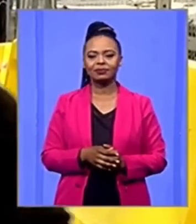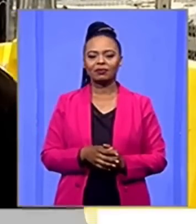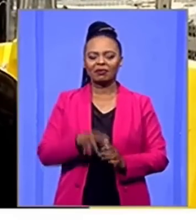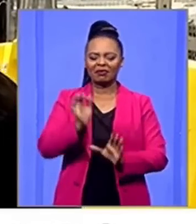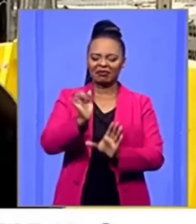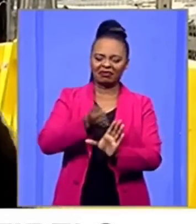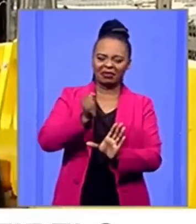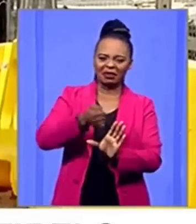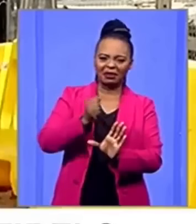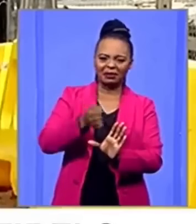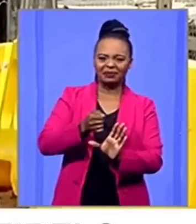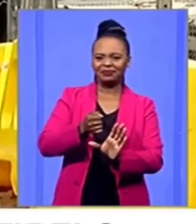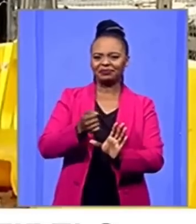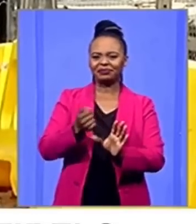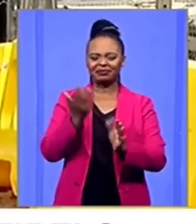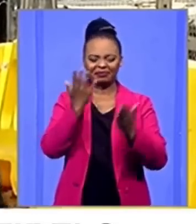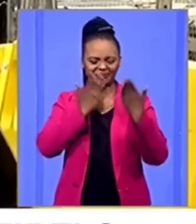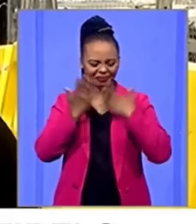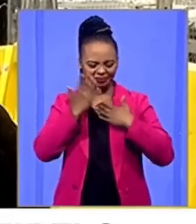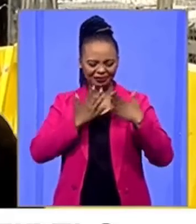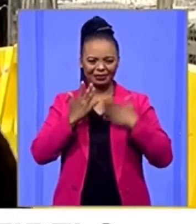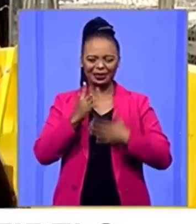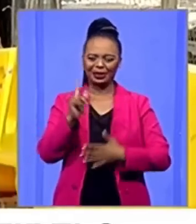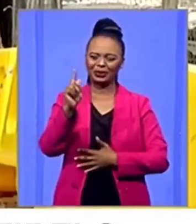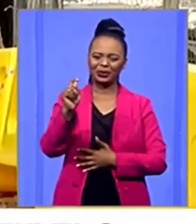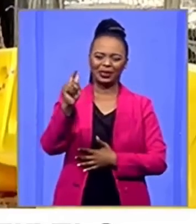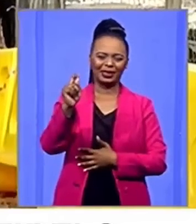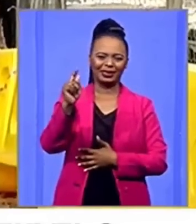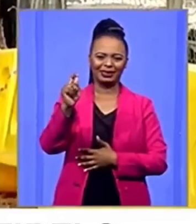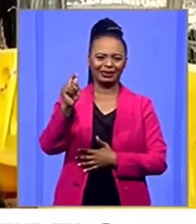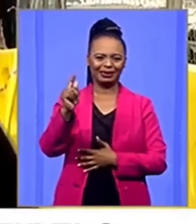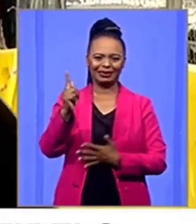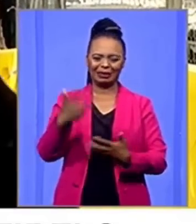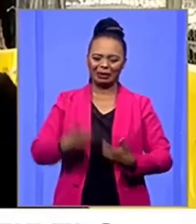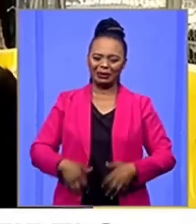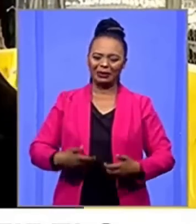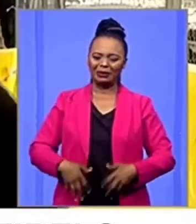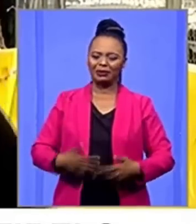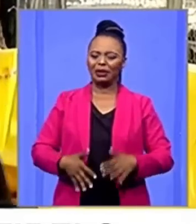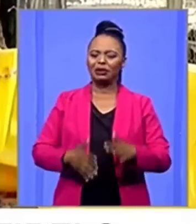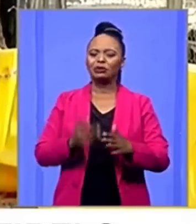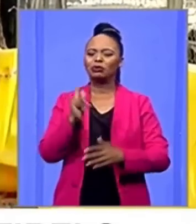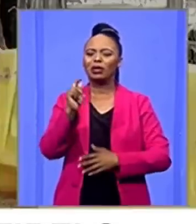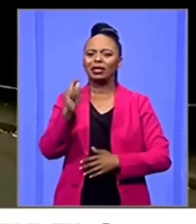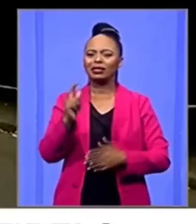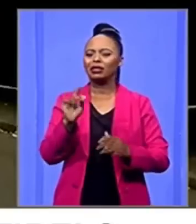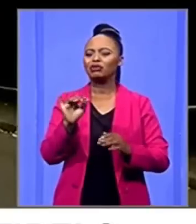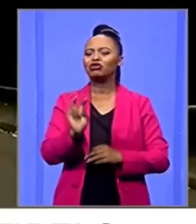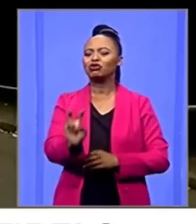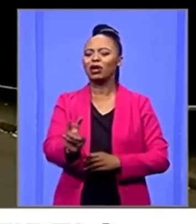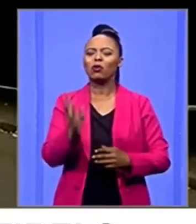have to bath, and you know most toilets, sometimes people they're opening stomach, so how can they go to toilet without water?